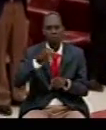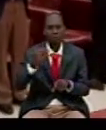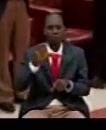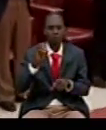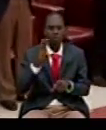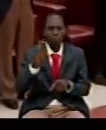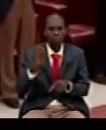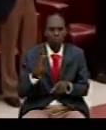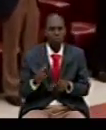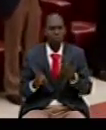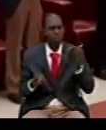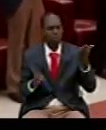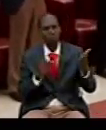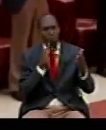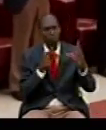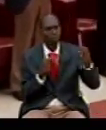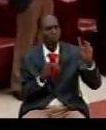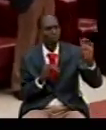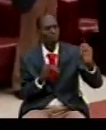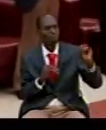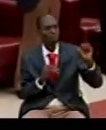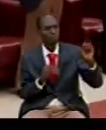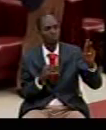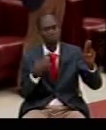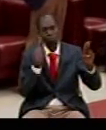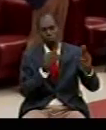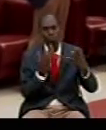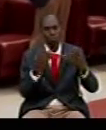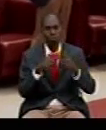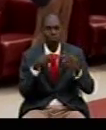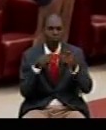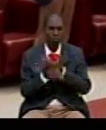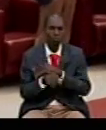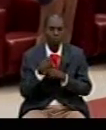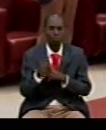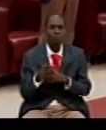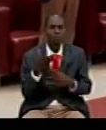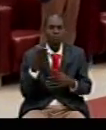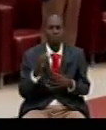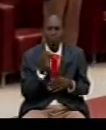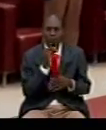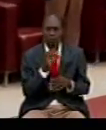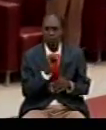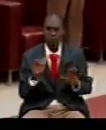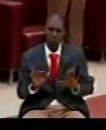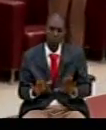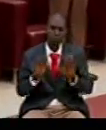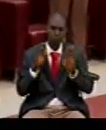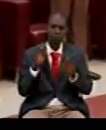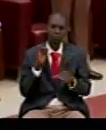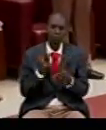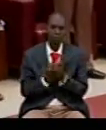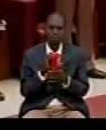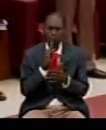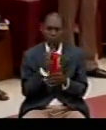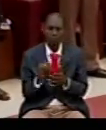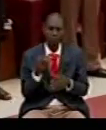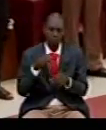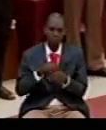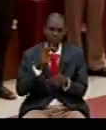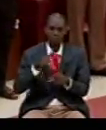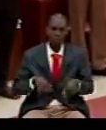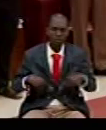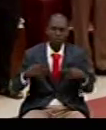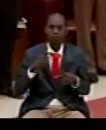an Esau that is after your life. Are you like Jacob? And there is a fear that has is like a spell upon your